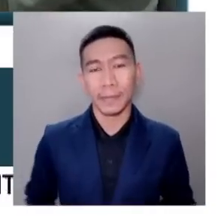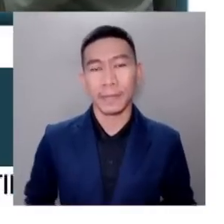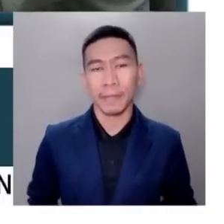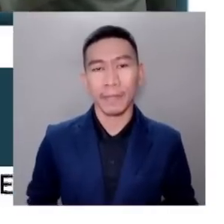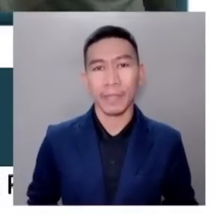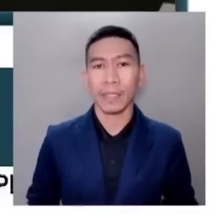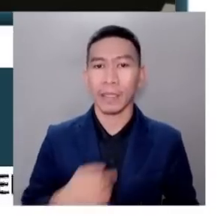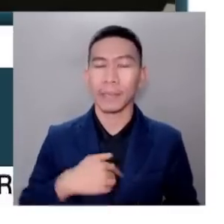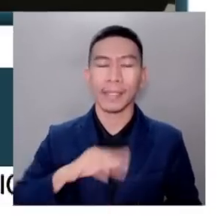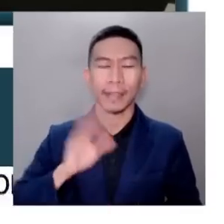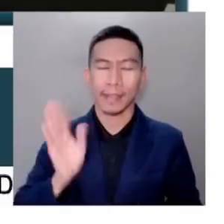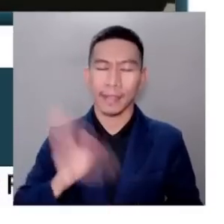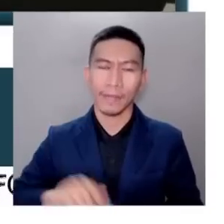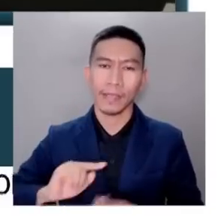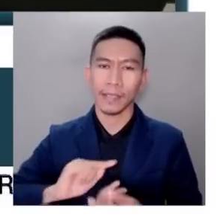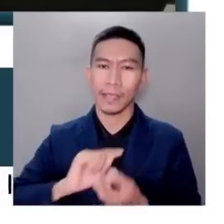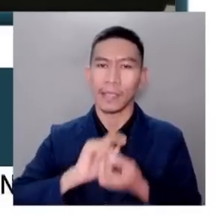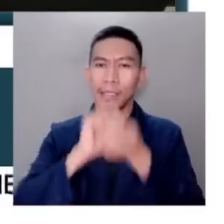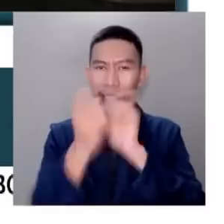haven't changed,